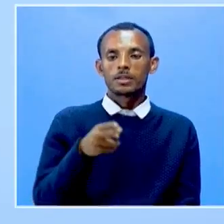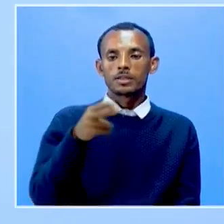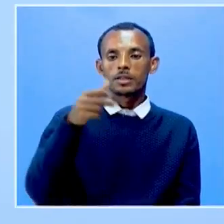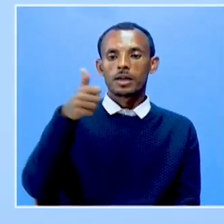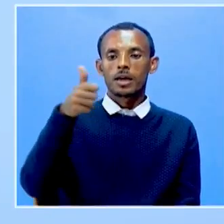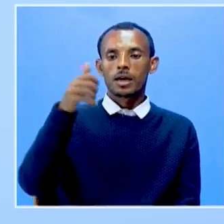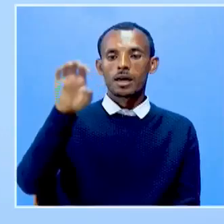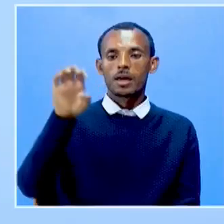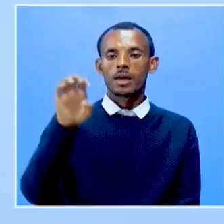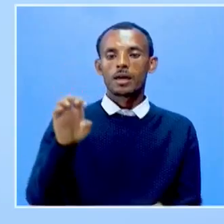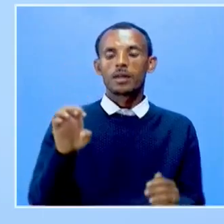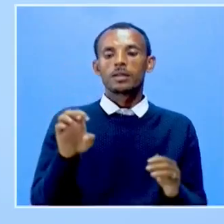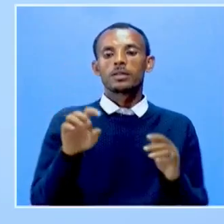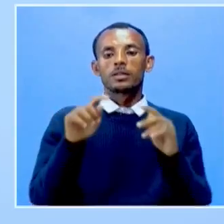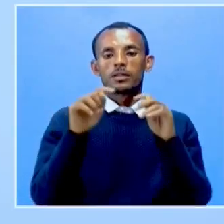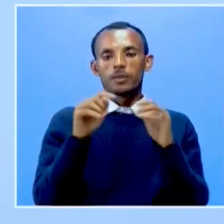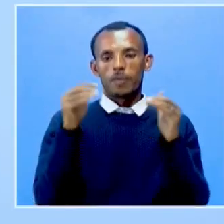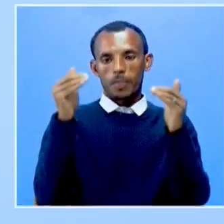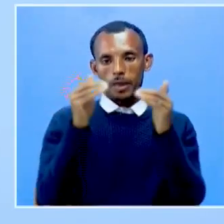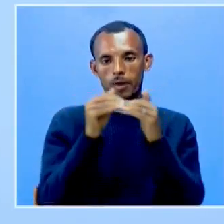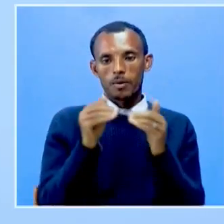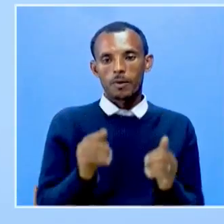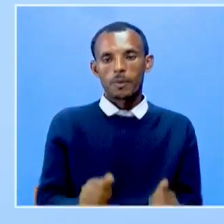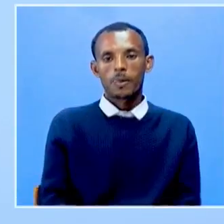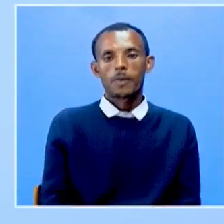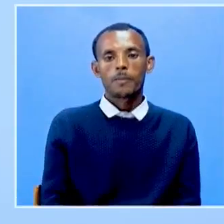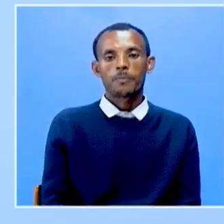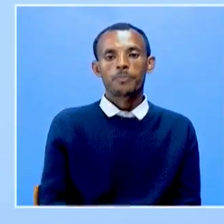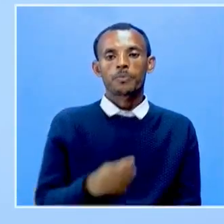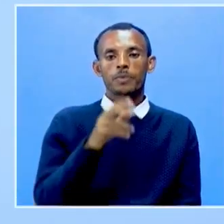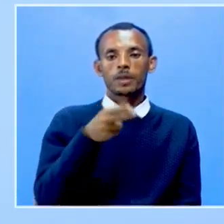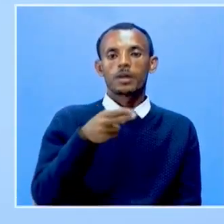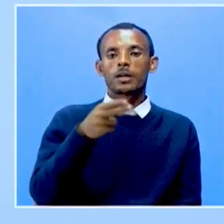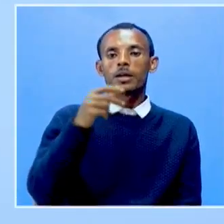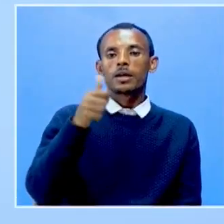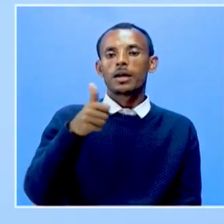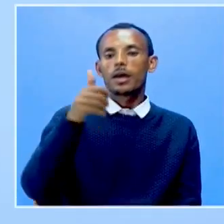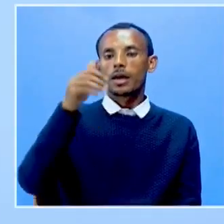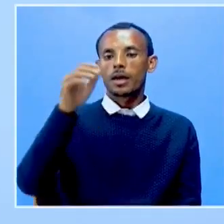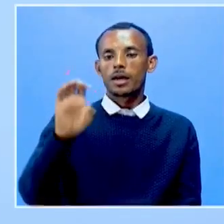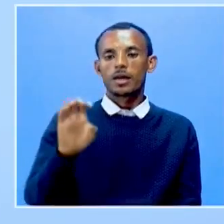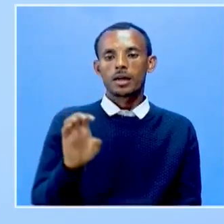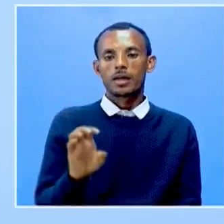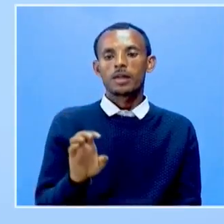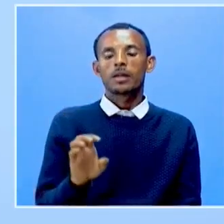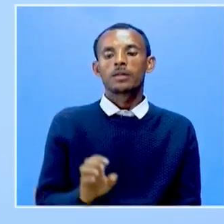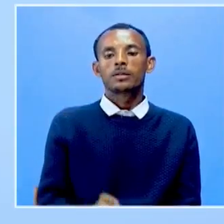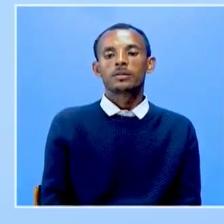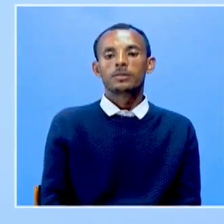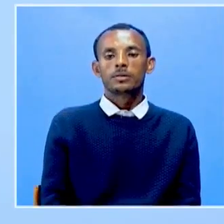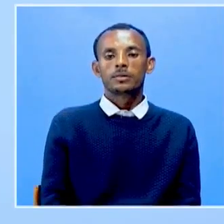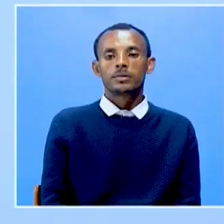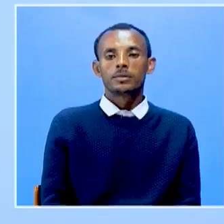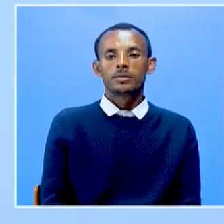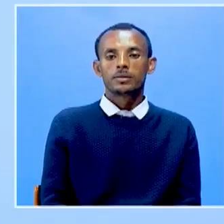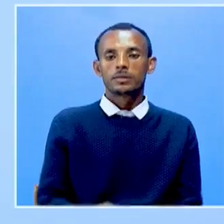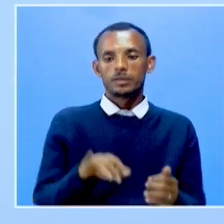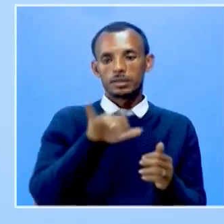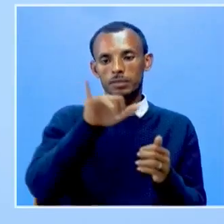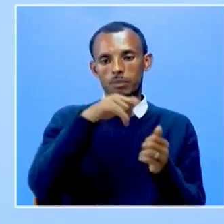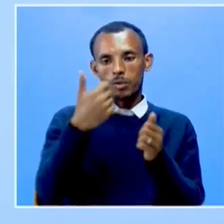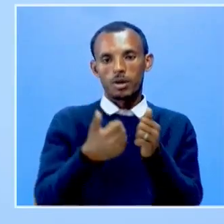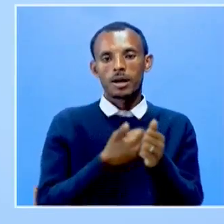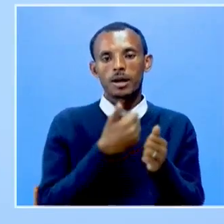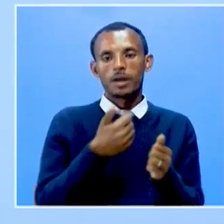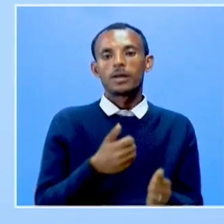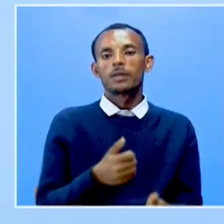HAE. The order, look the order. HAE from mark 1 to mark 2. You move in that order for this.